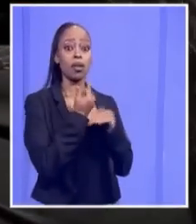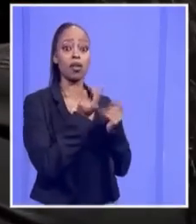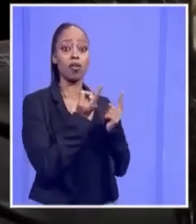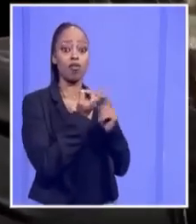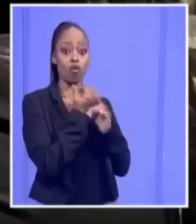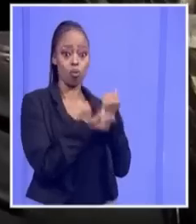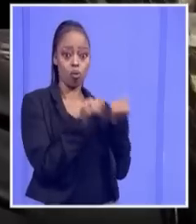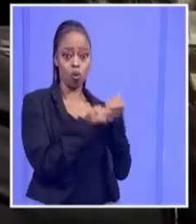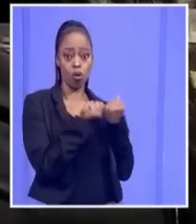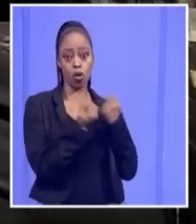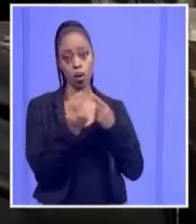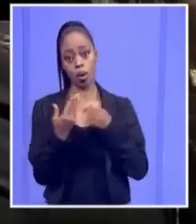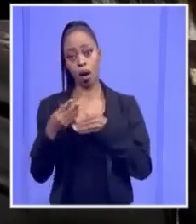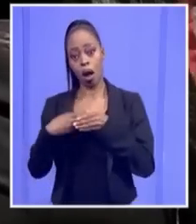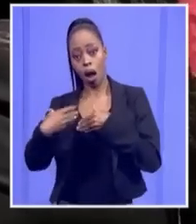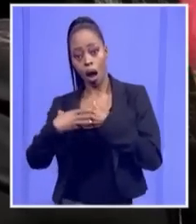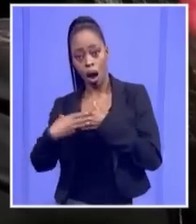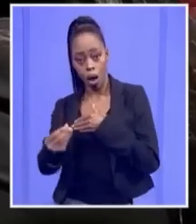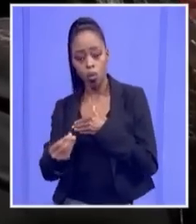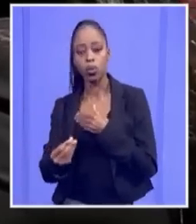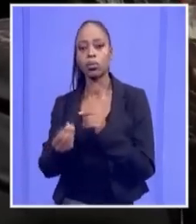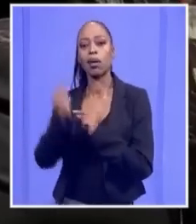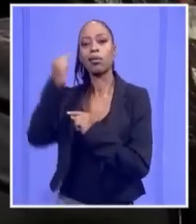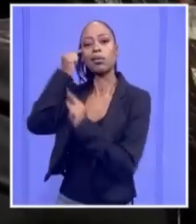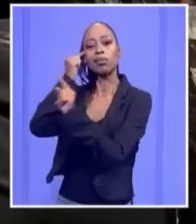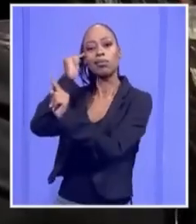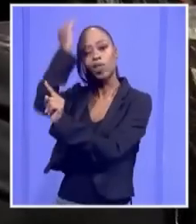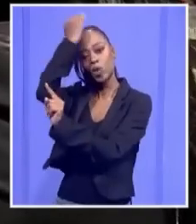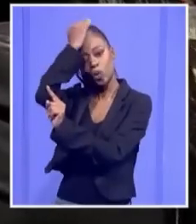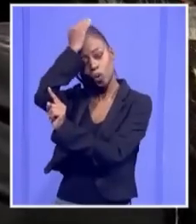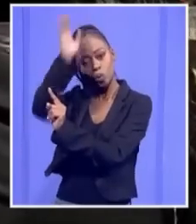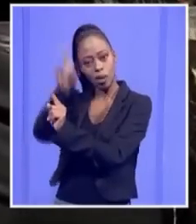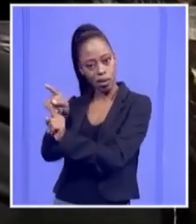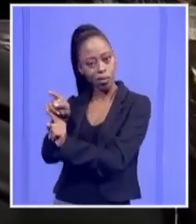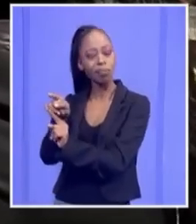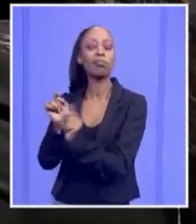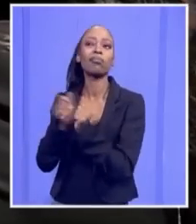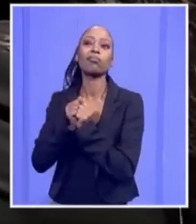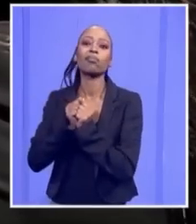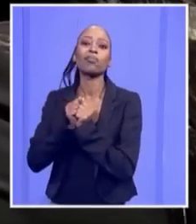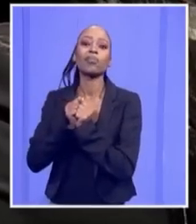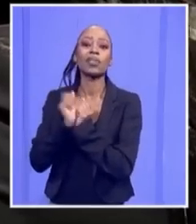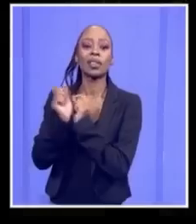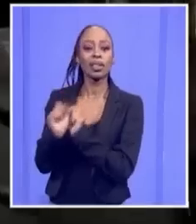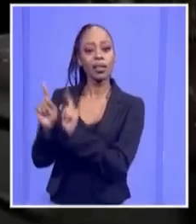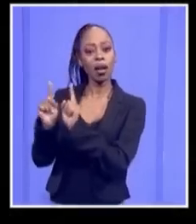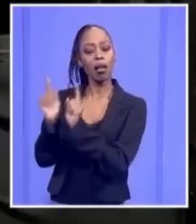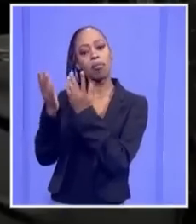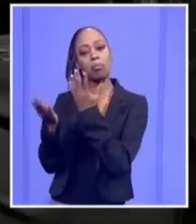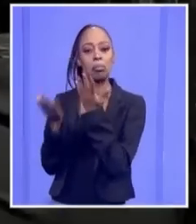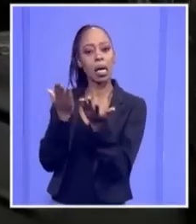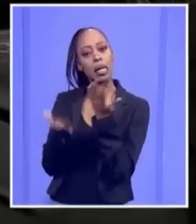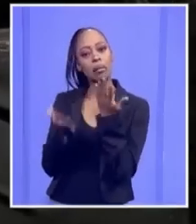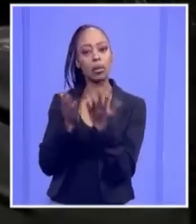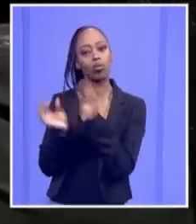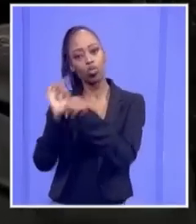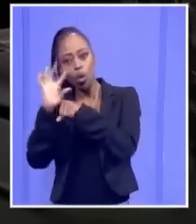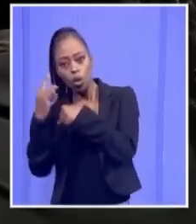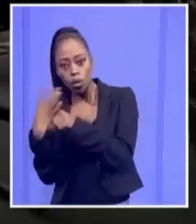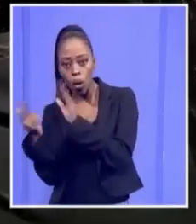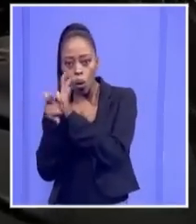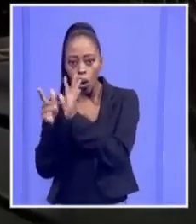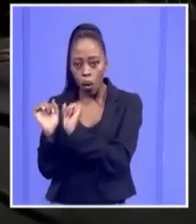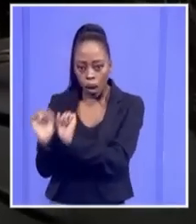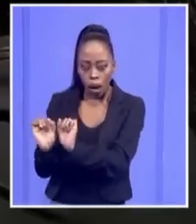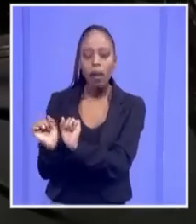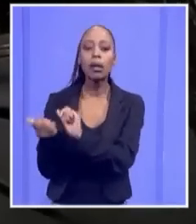now. I think the former president, or rather His Excellency President Zuma, is going to consult with his legal